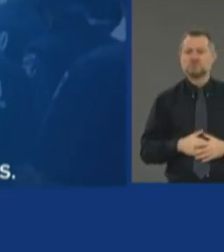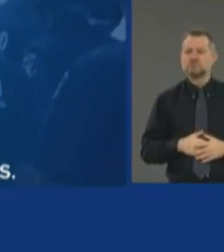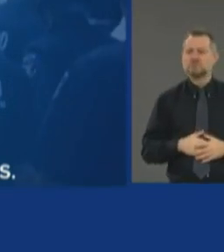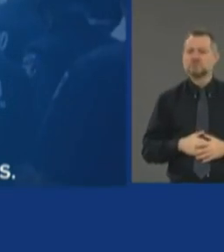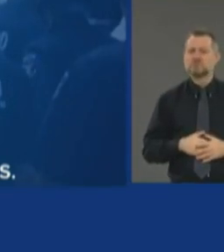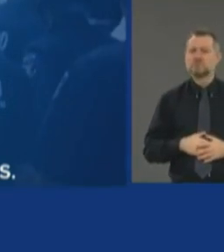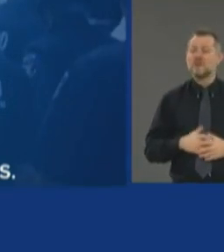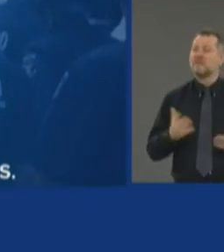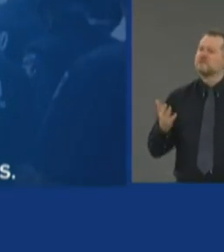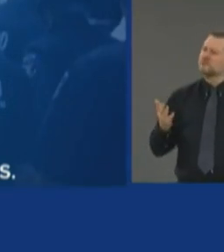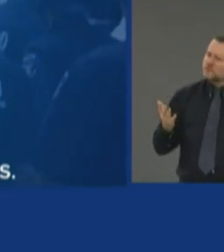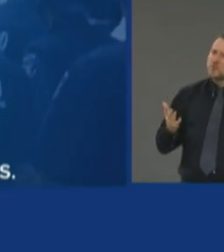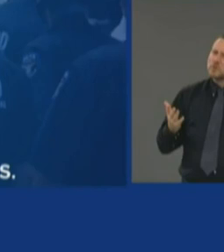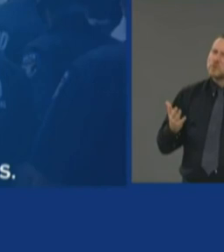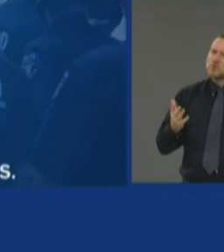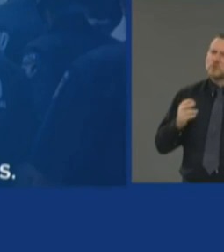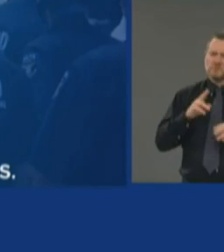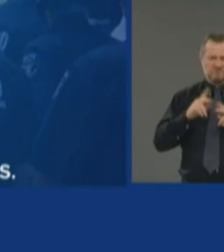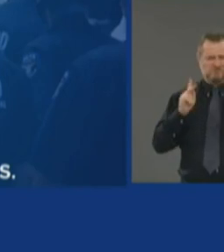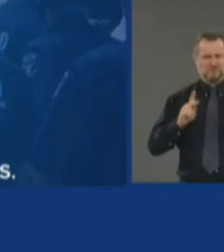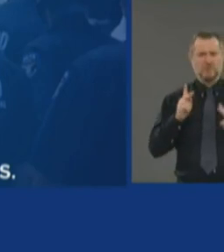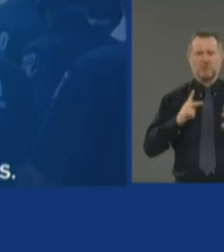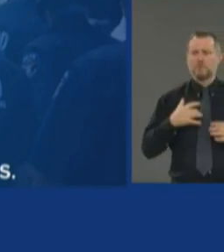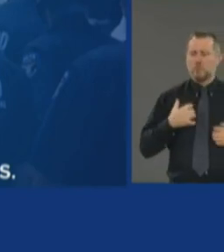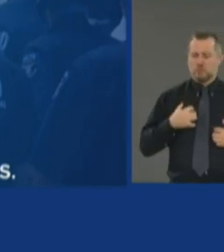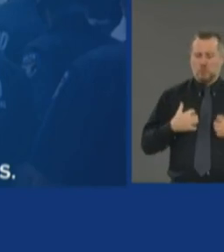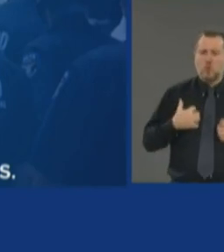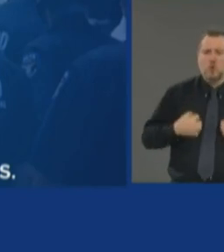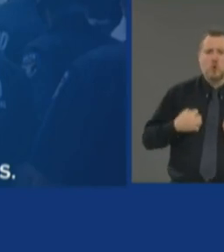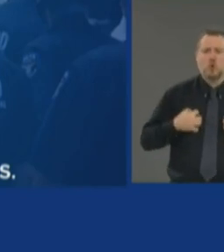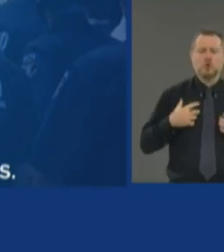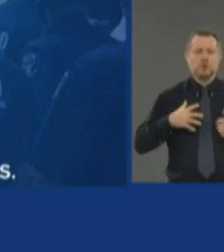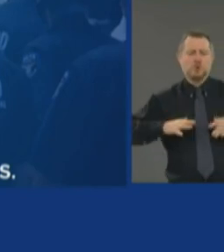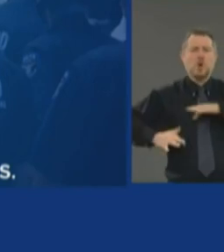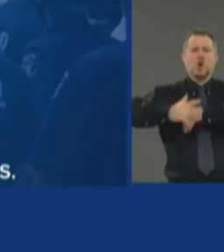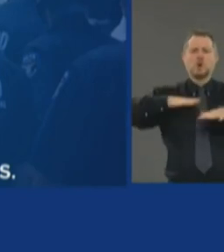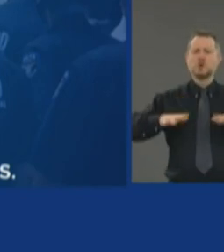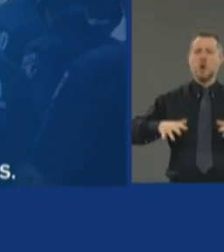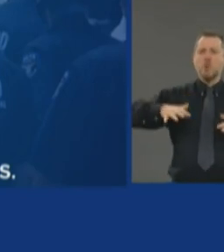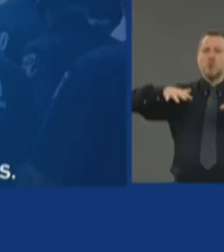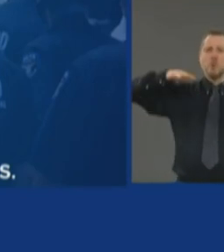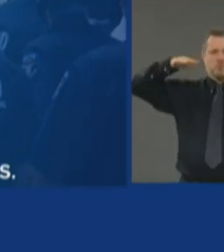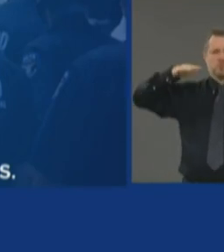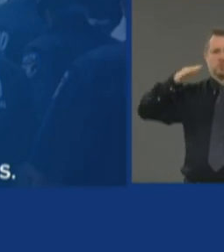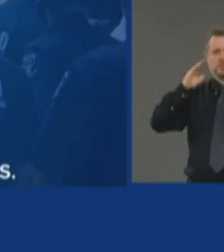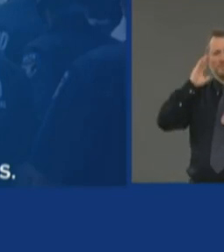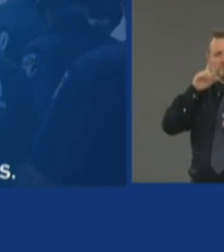when you have all this emotion, you have to focus on the facts